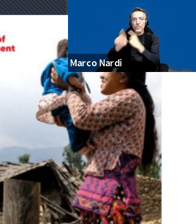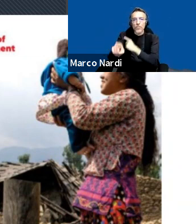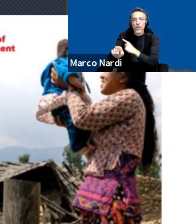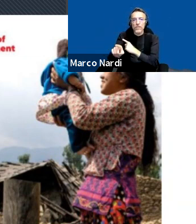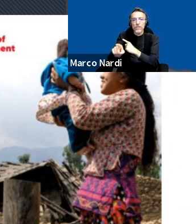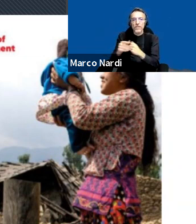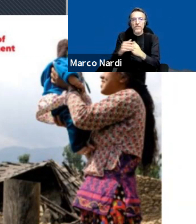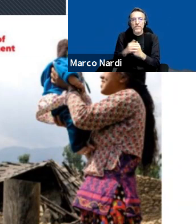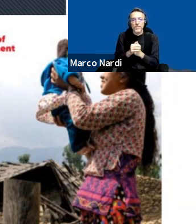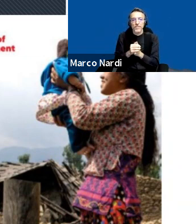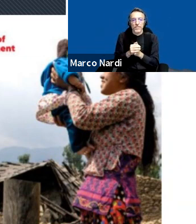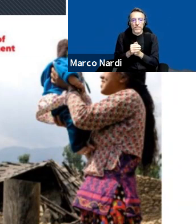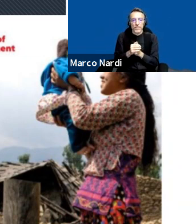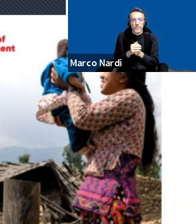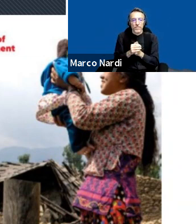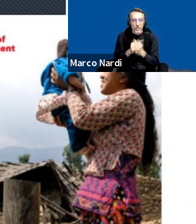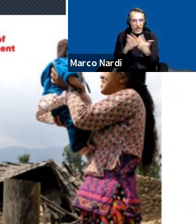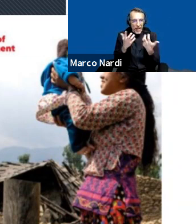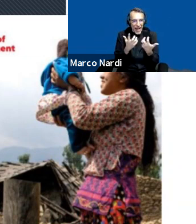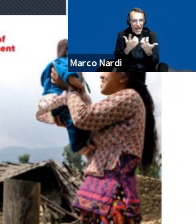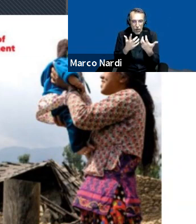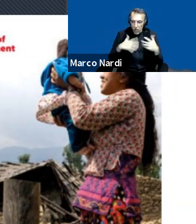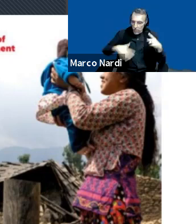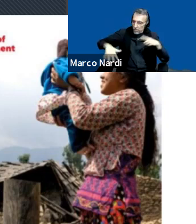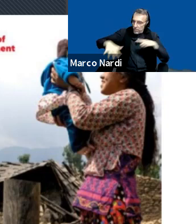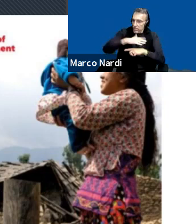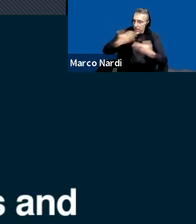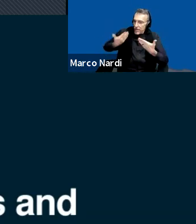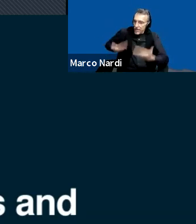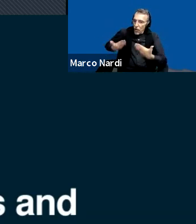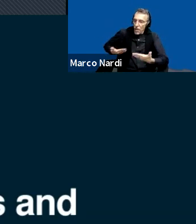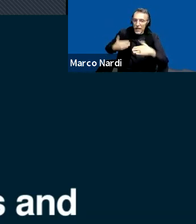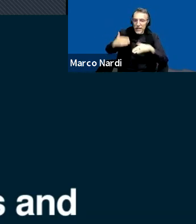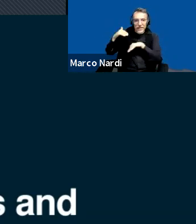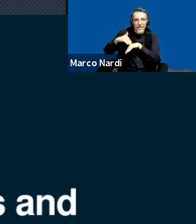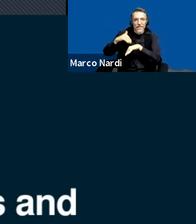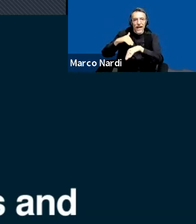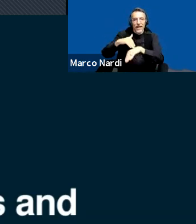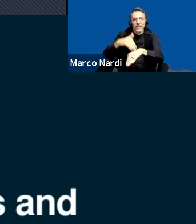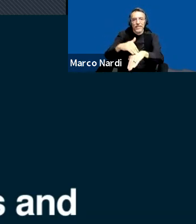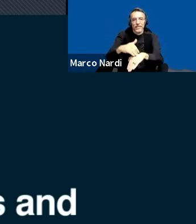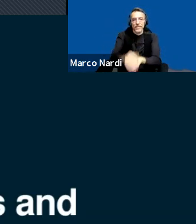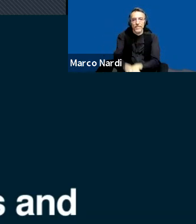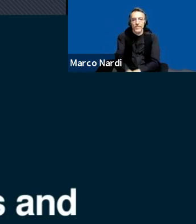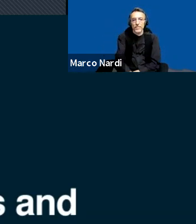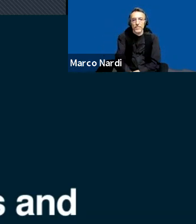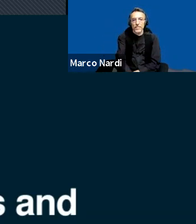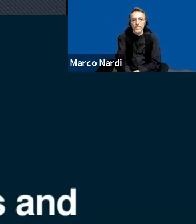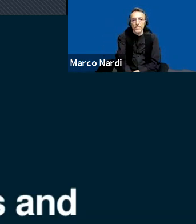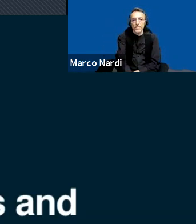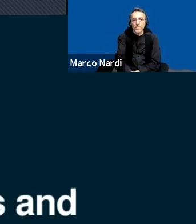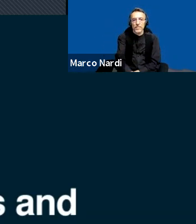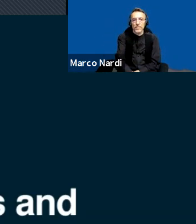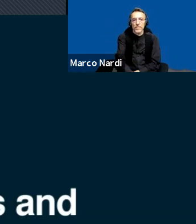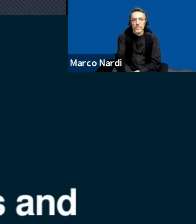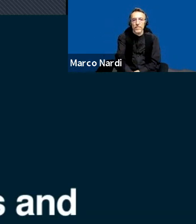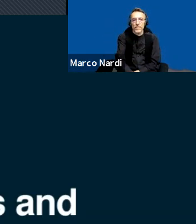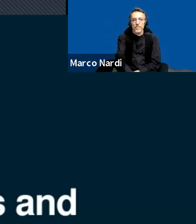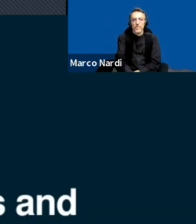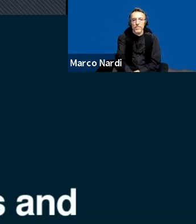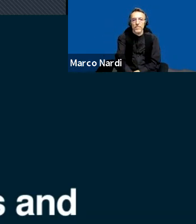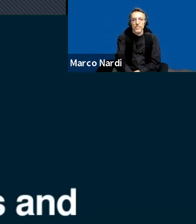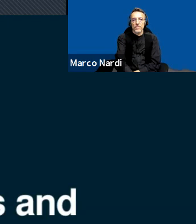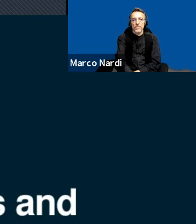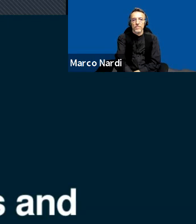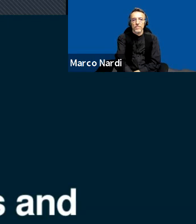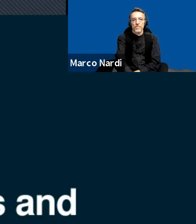many disruptions of our era. So these are the commitments that we've set ourselves to try and